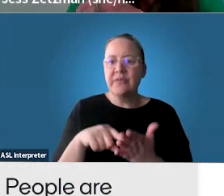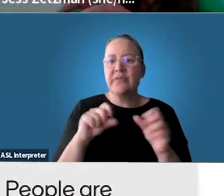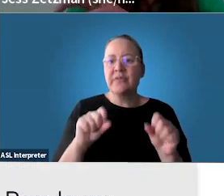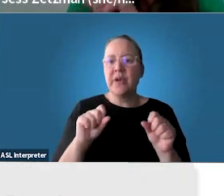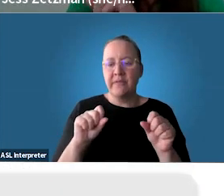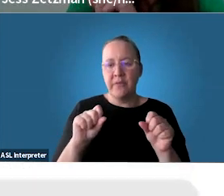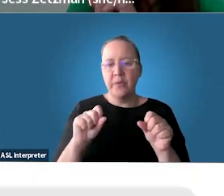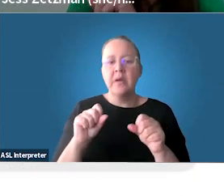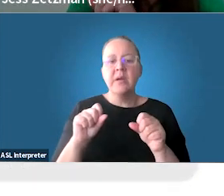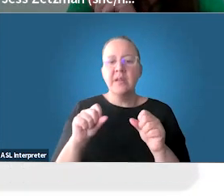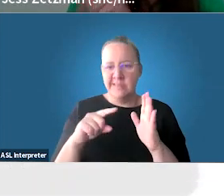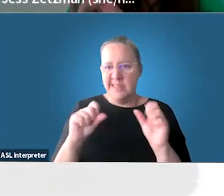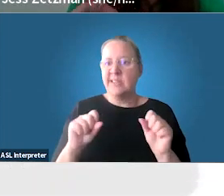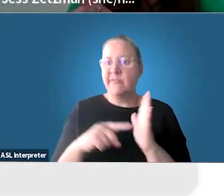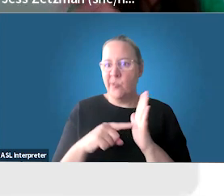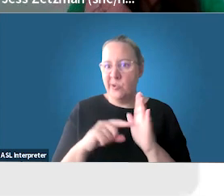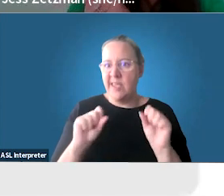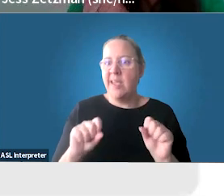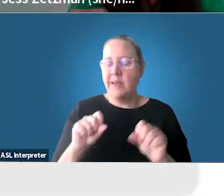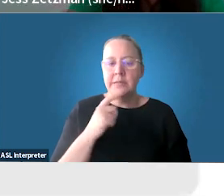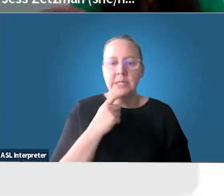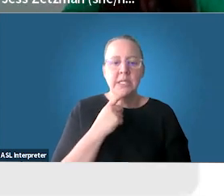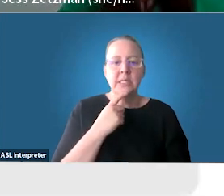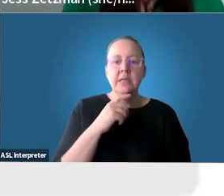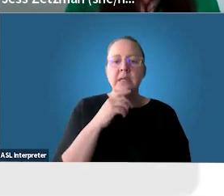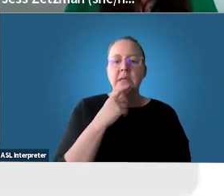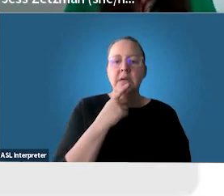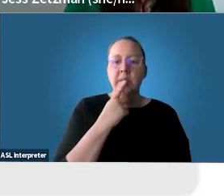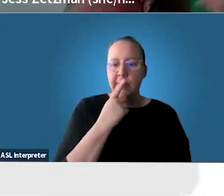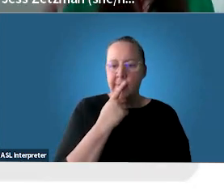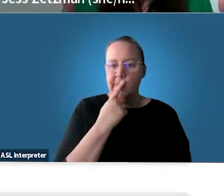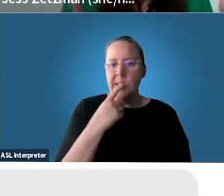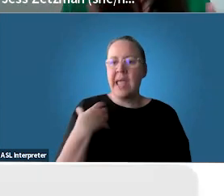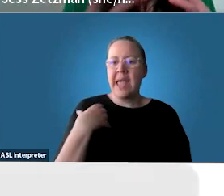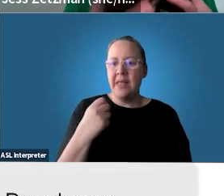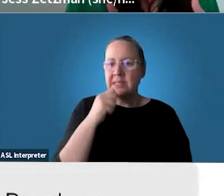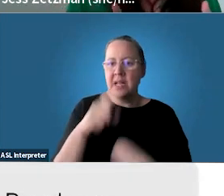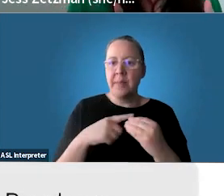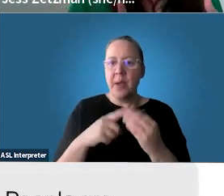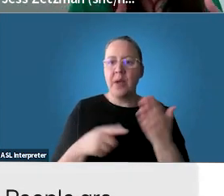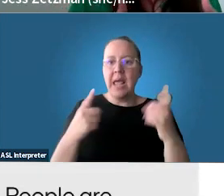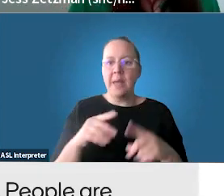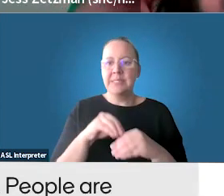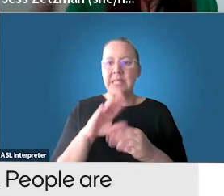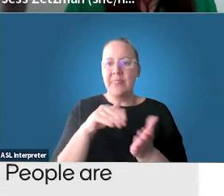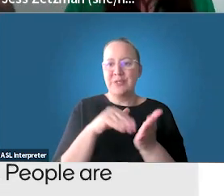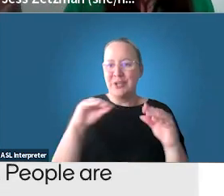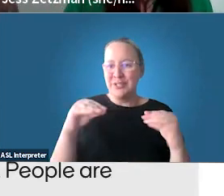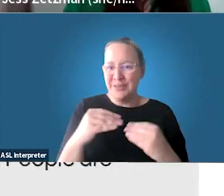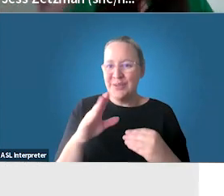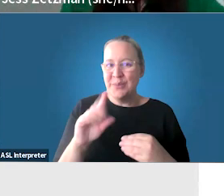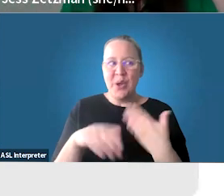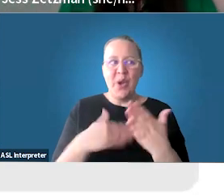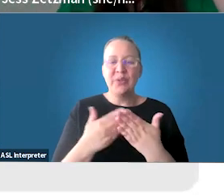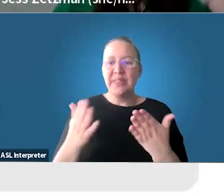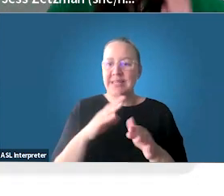to get at some of what we think about at RWJF. So health is not just what happens inside the doctor's office, but all of the